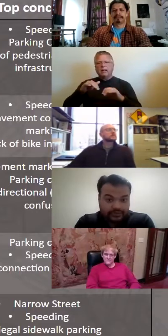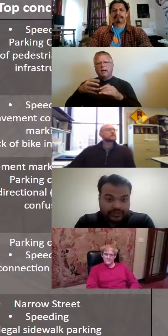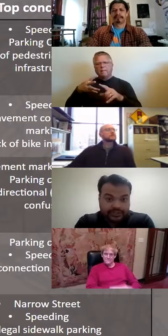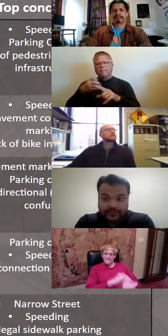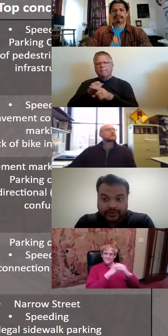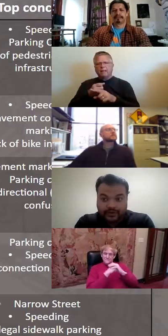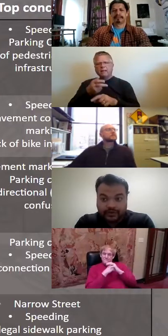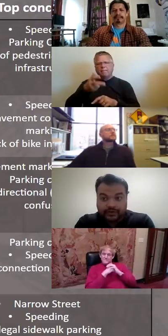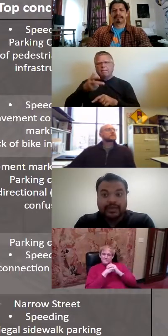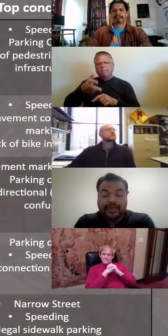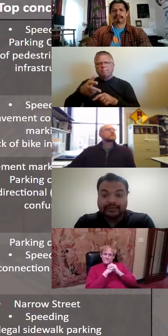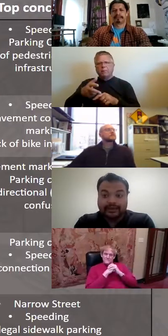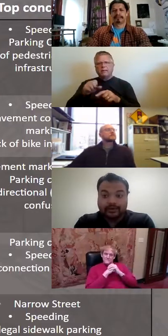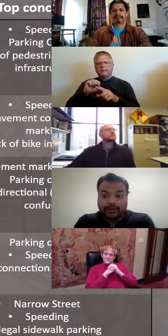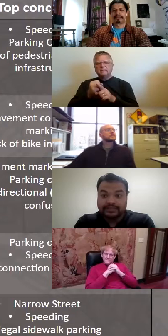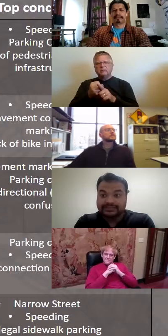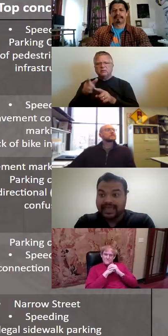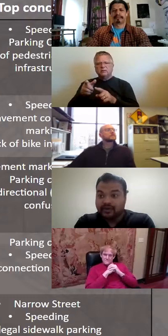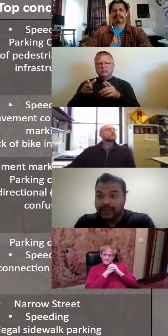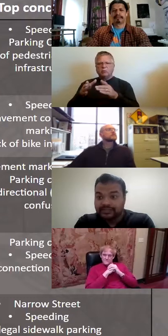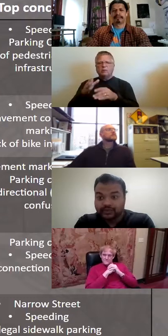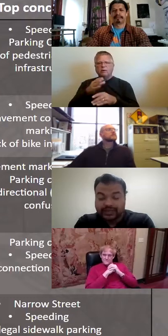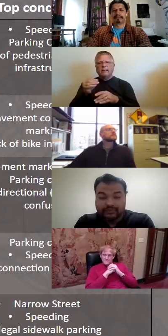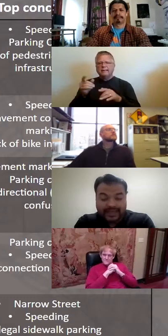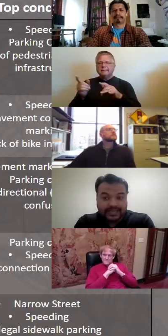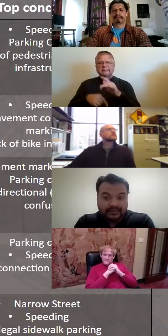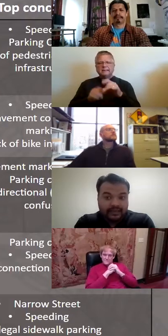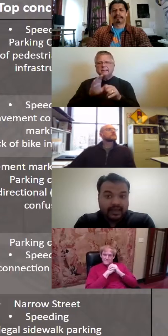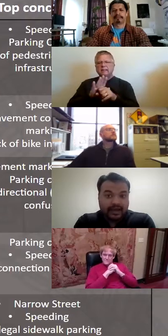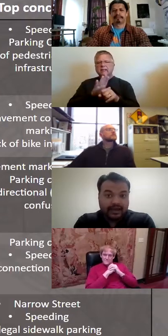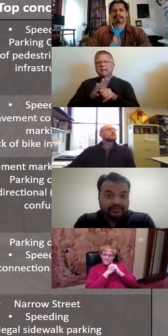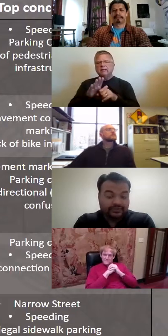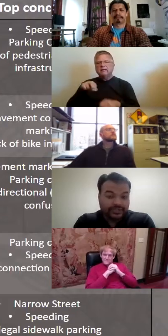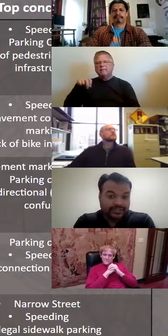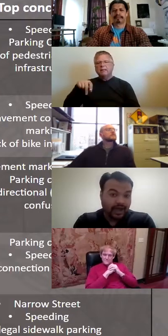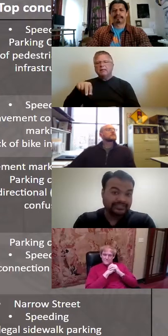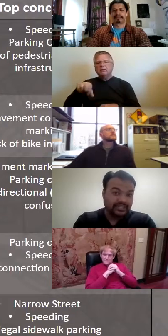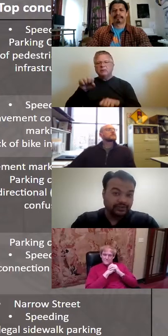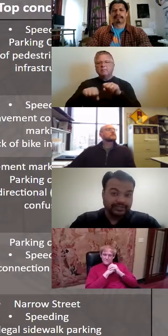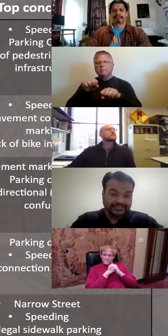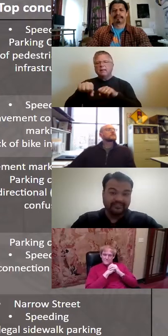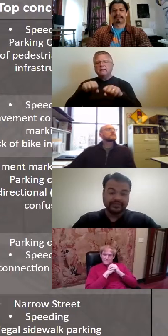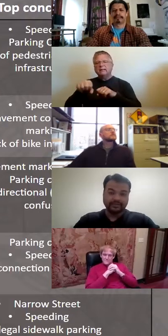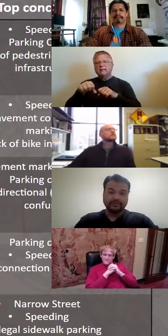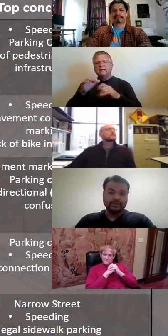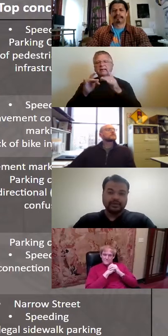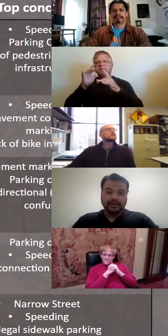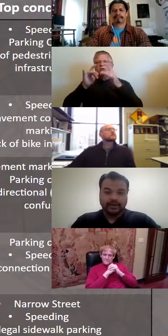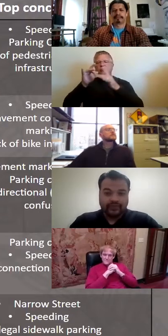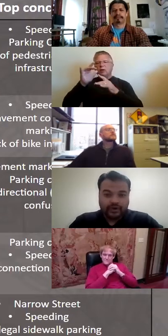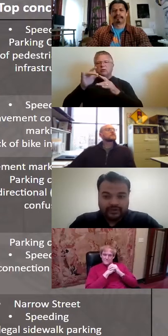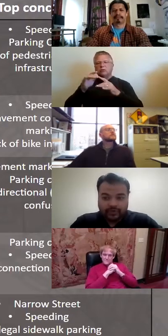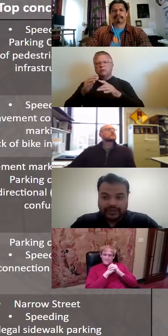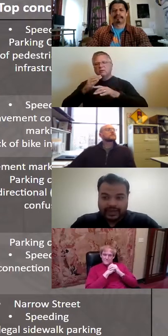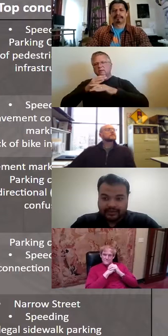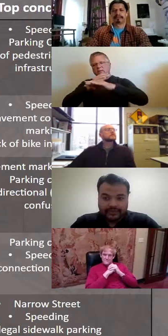parking situation of that corridor. And the third one is lack of pedestrian and bicycle infrastructure, how it's hindering the safety there.